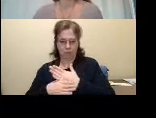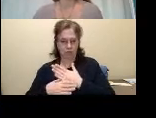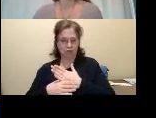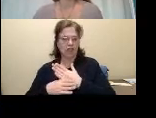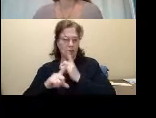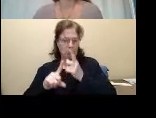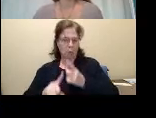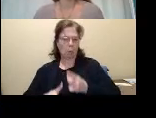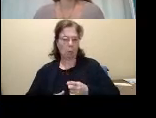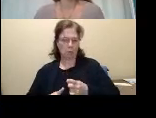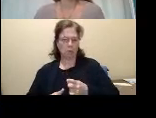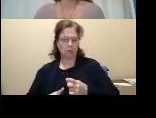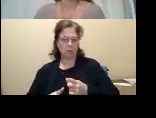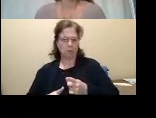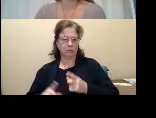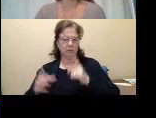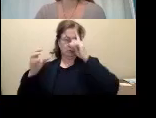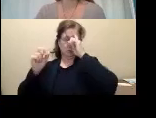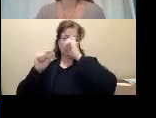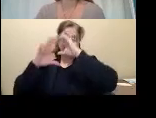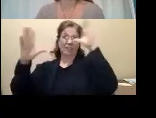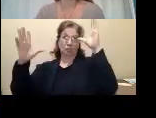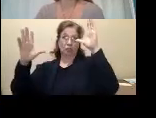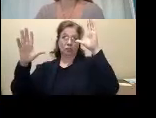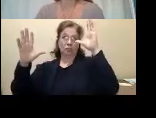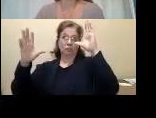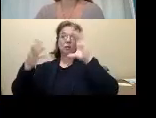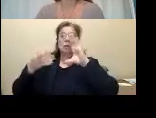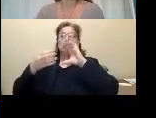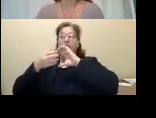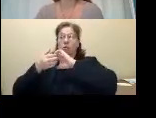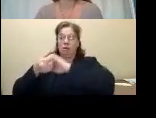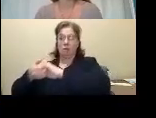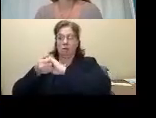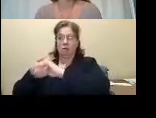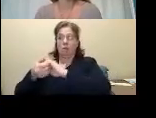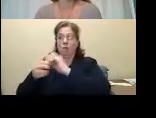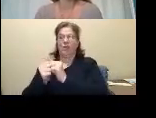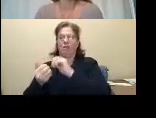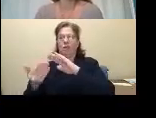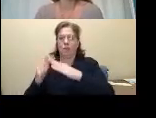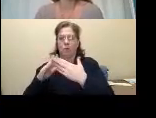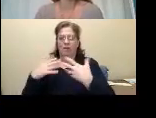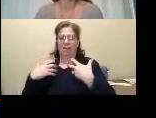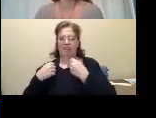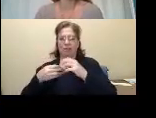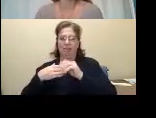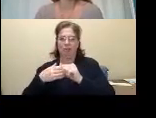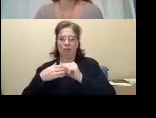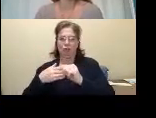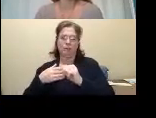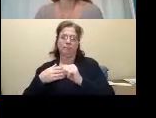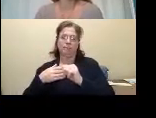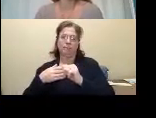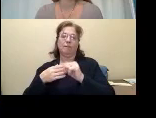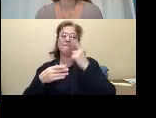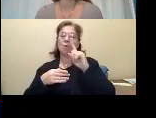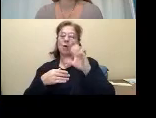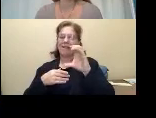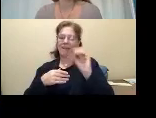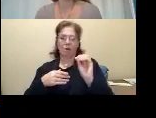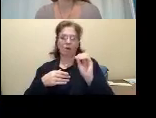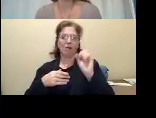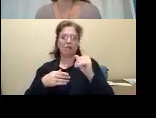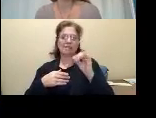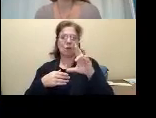goals and vision with some of the local community health leaders in Ontario County. They do a lot of health fairs